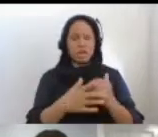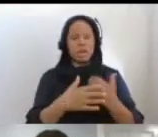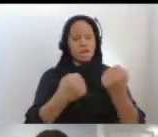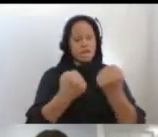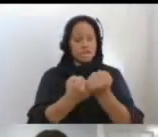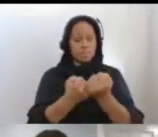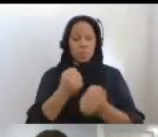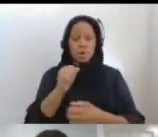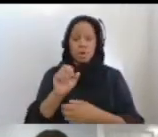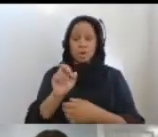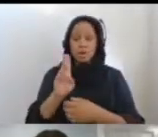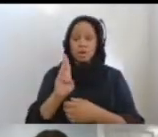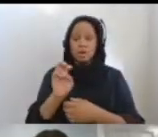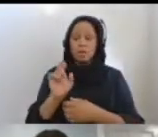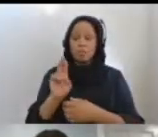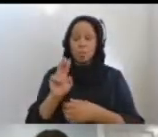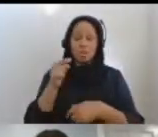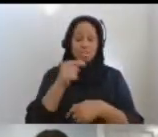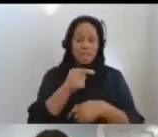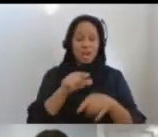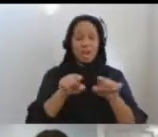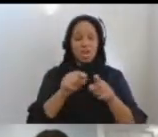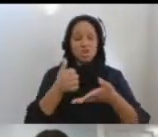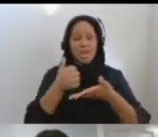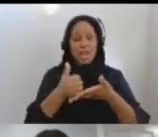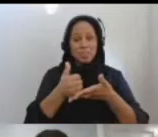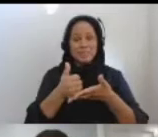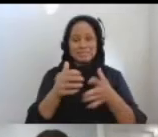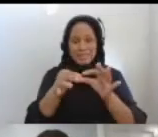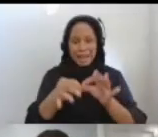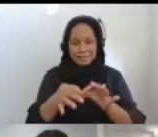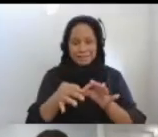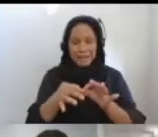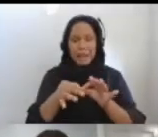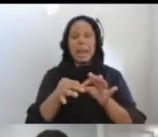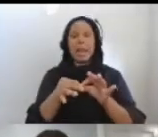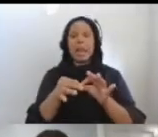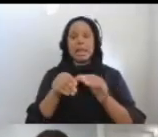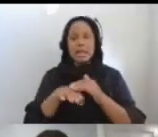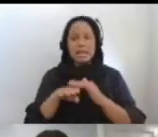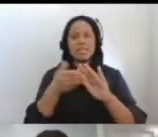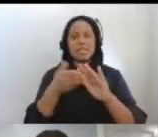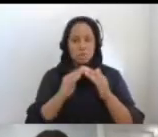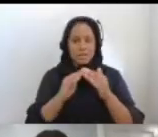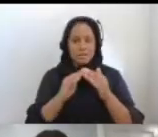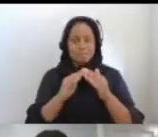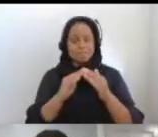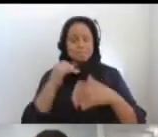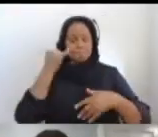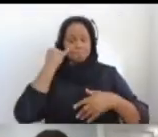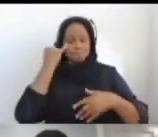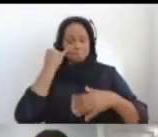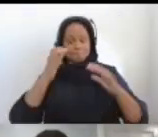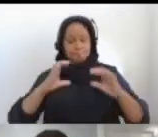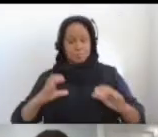broker also helps build connections in the community. So if the client is